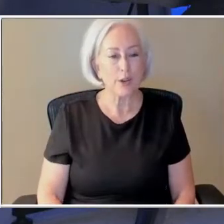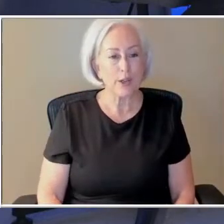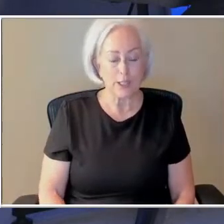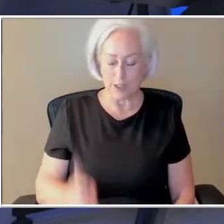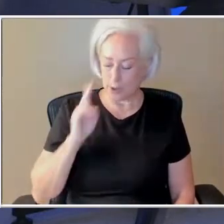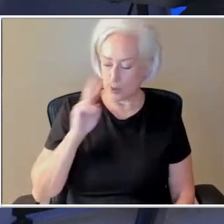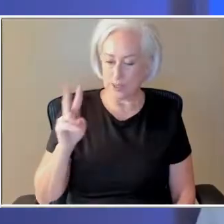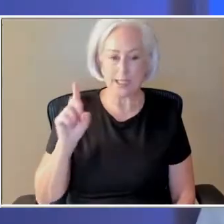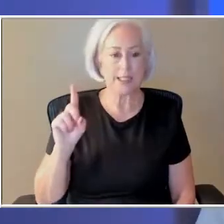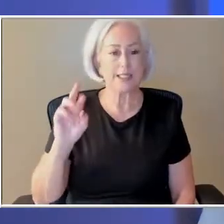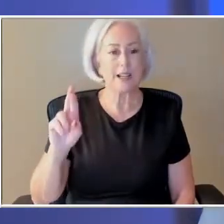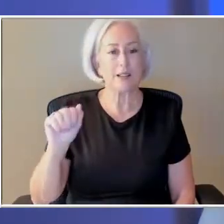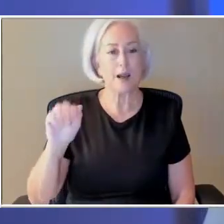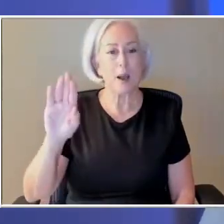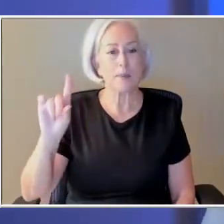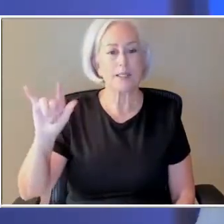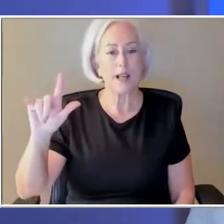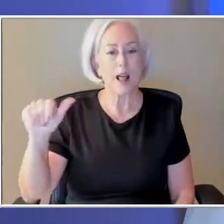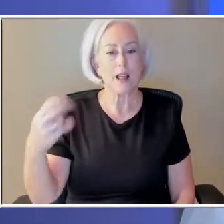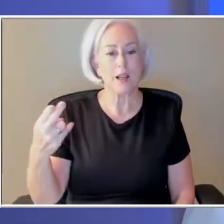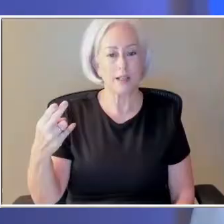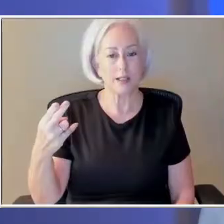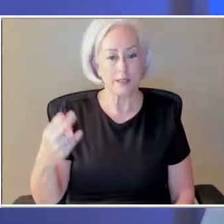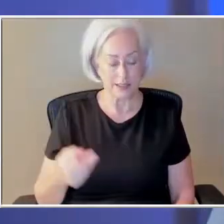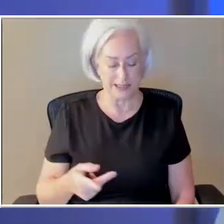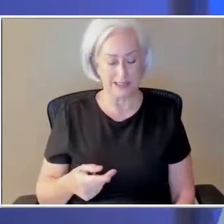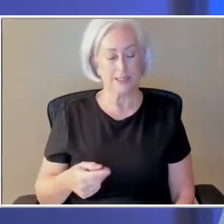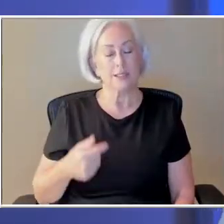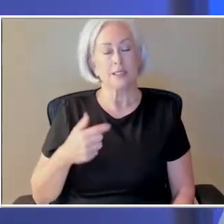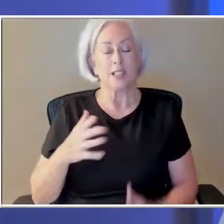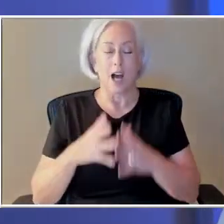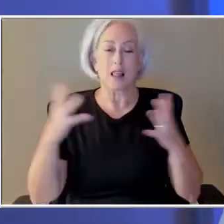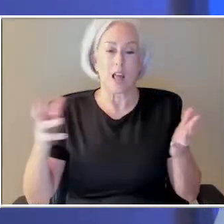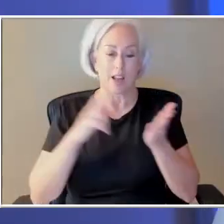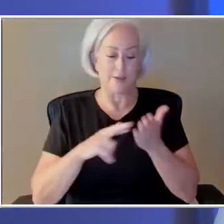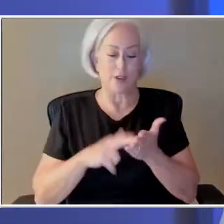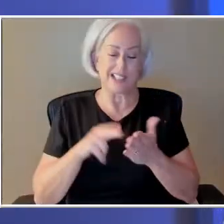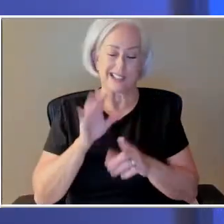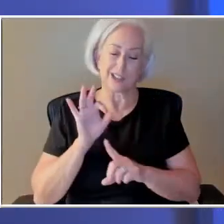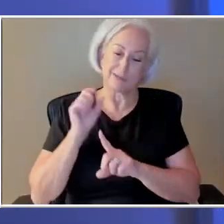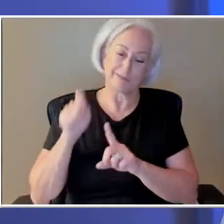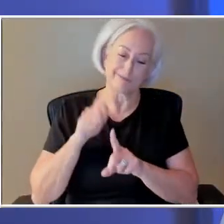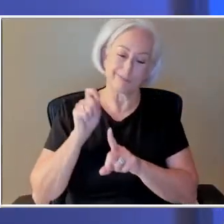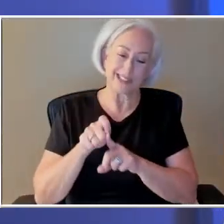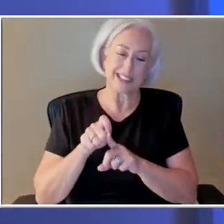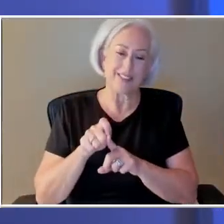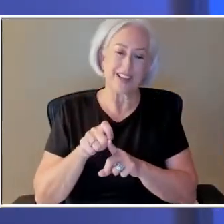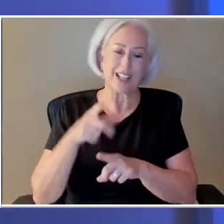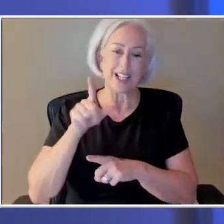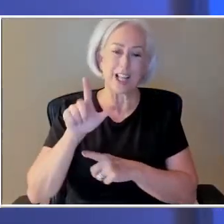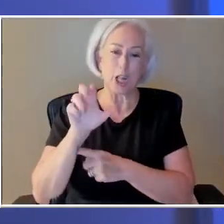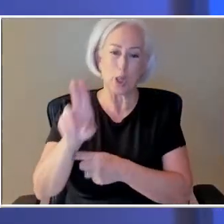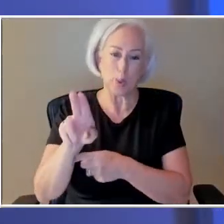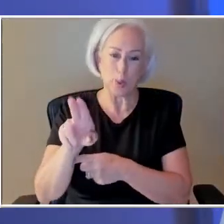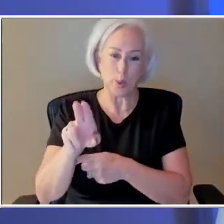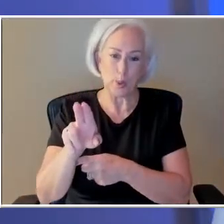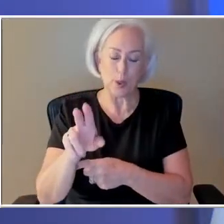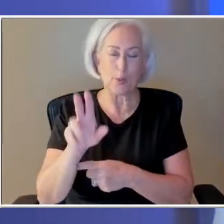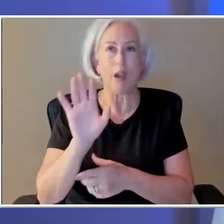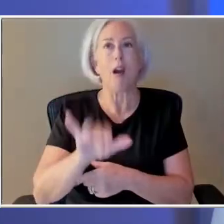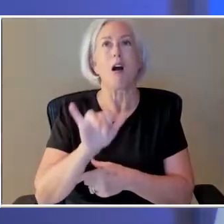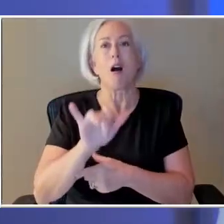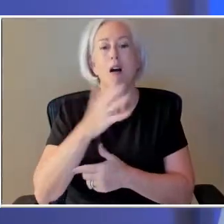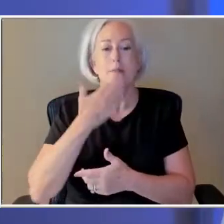Abdallah? Well, we did a lot of research, she and particularly Lou, and we discovered that it was as good as any